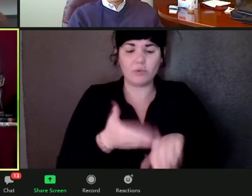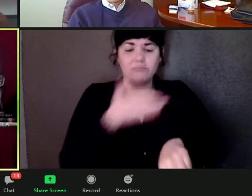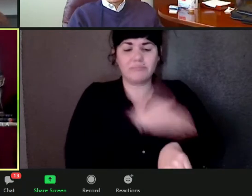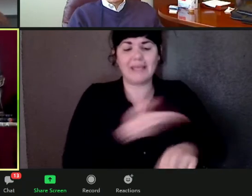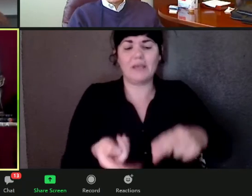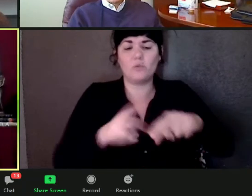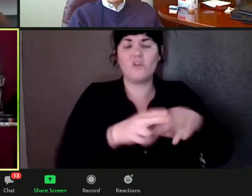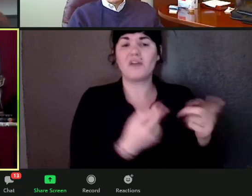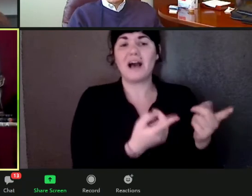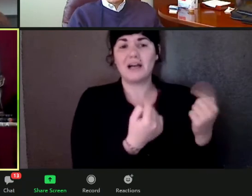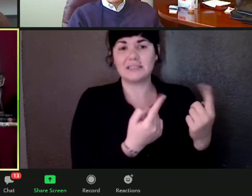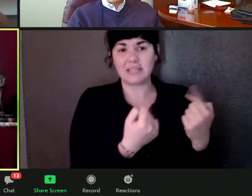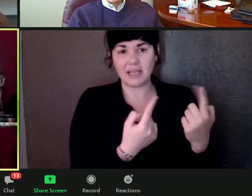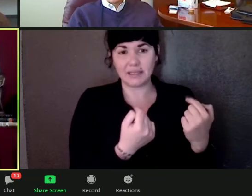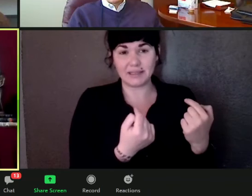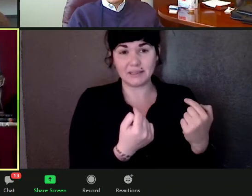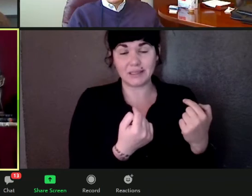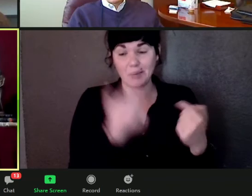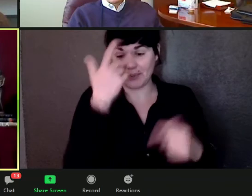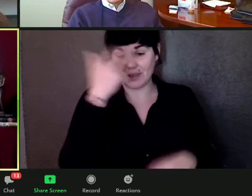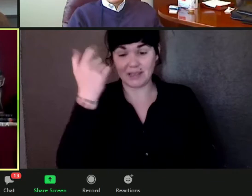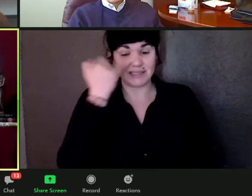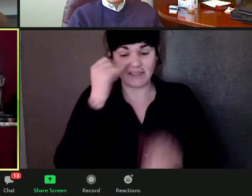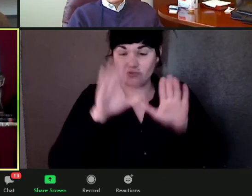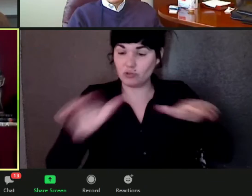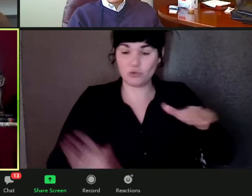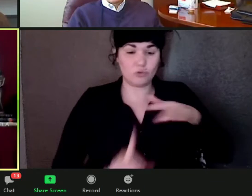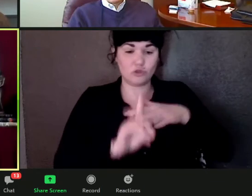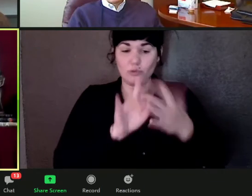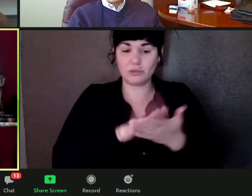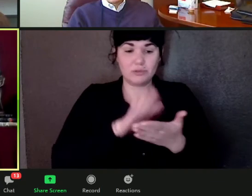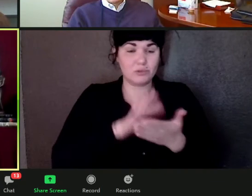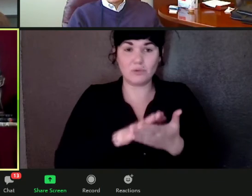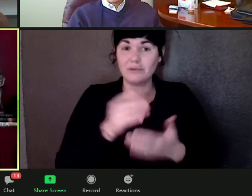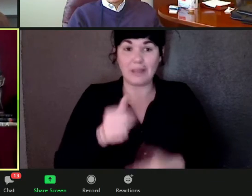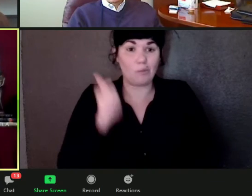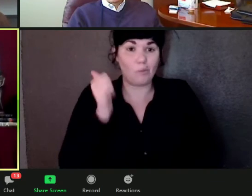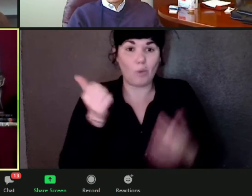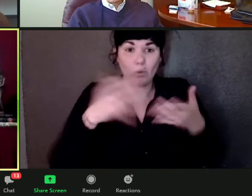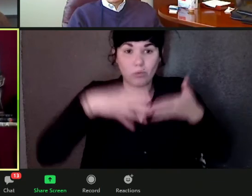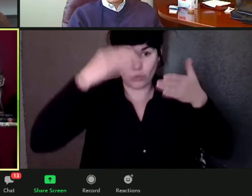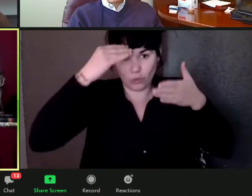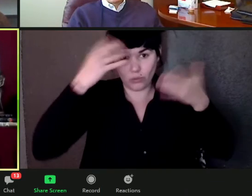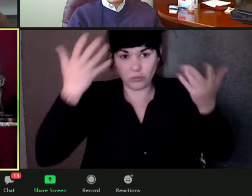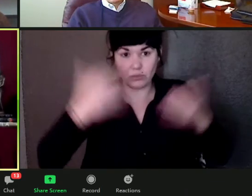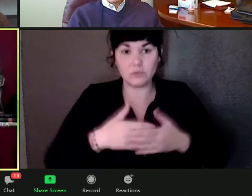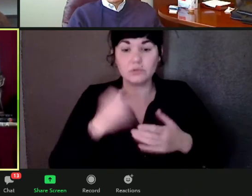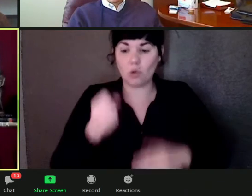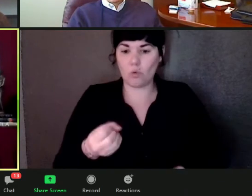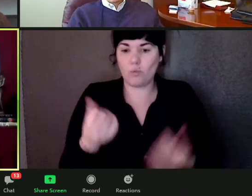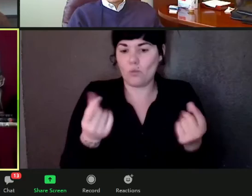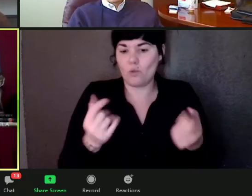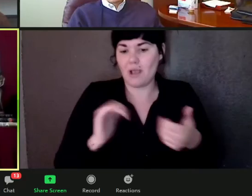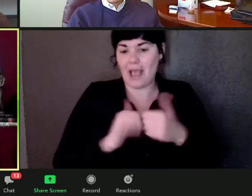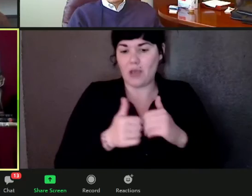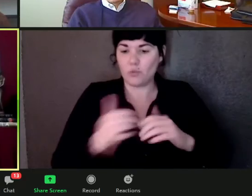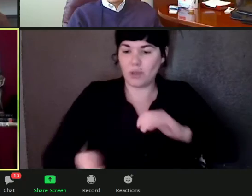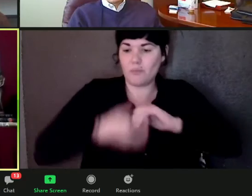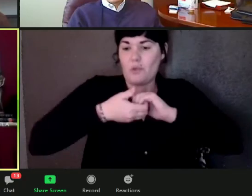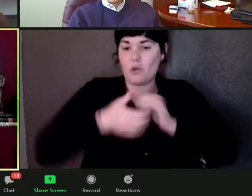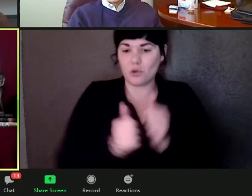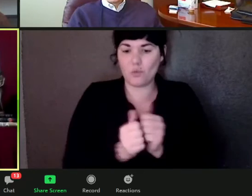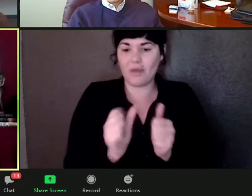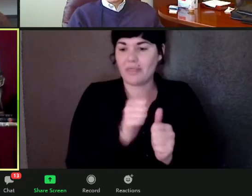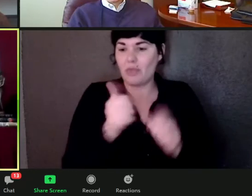that and how we can partner with you as community-based organizations to make that happen. So what I'm asking you, as always, is that we want to have you come